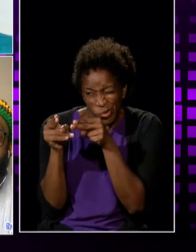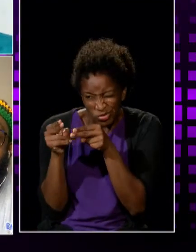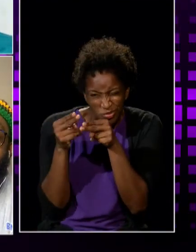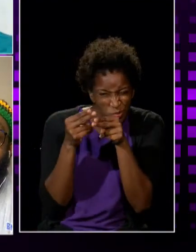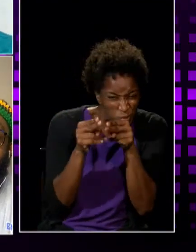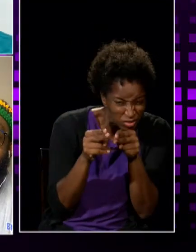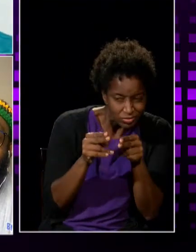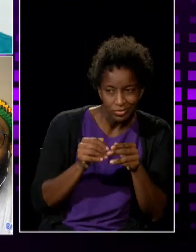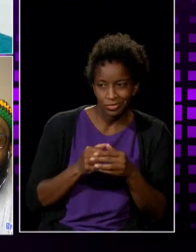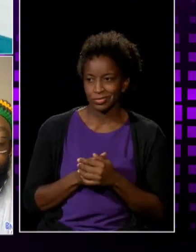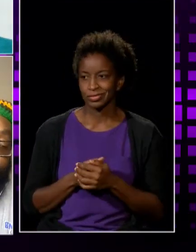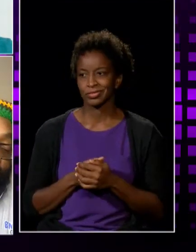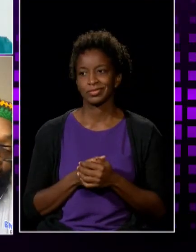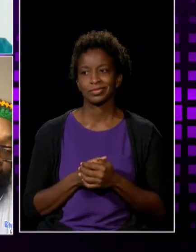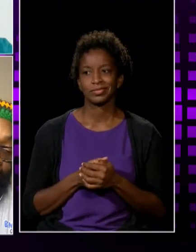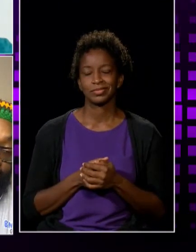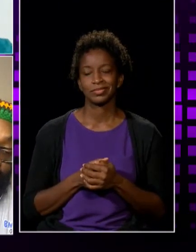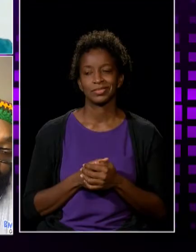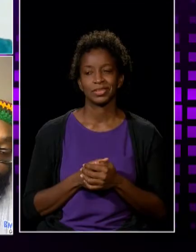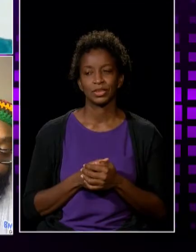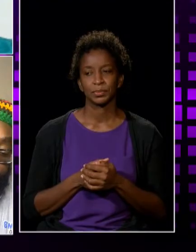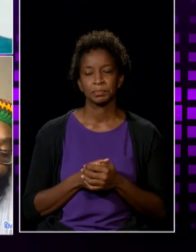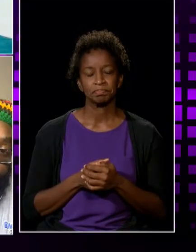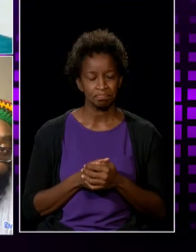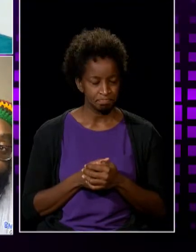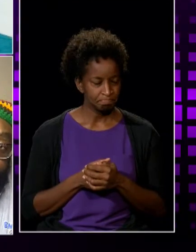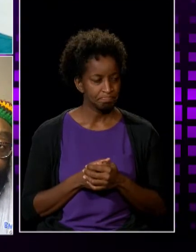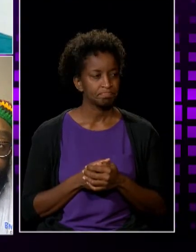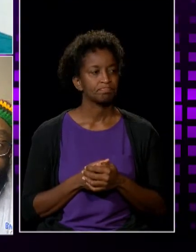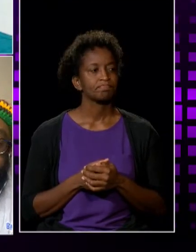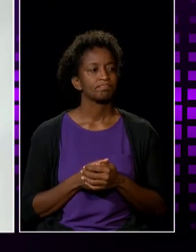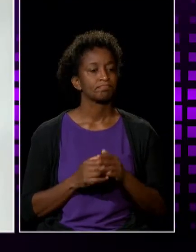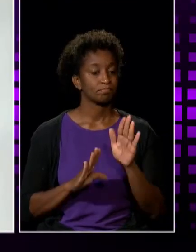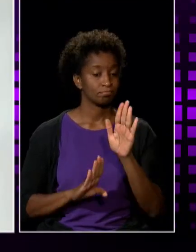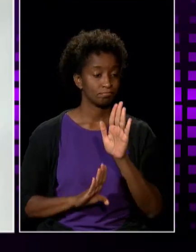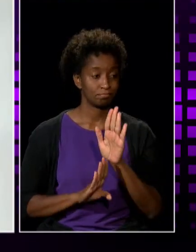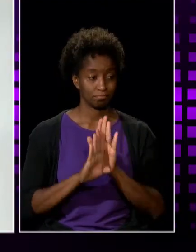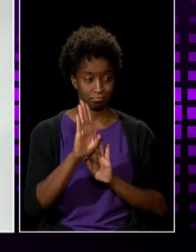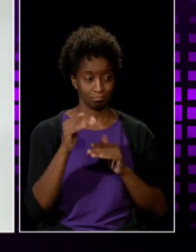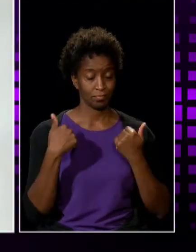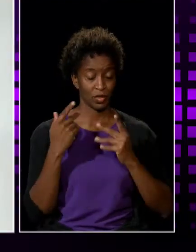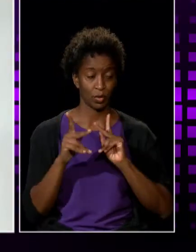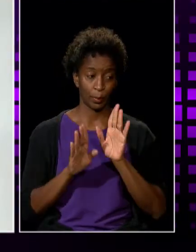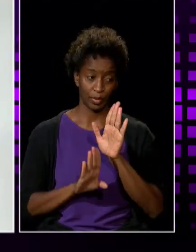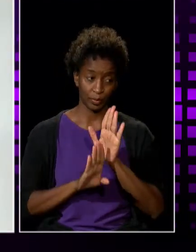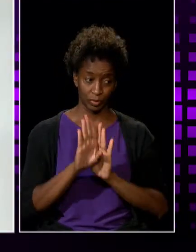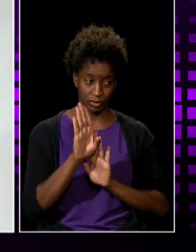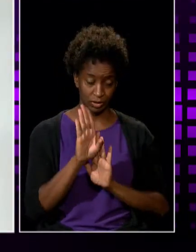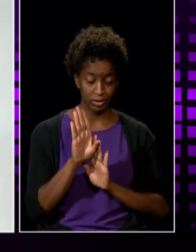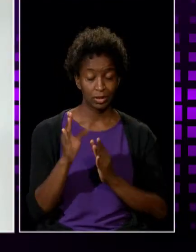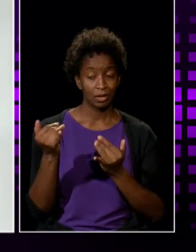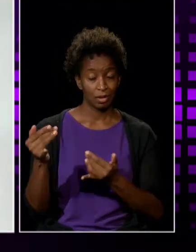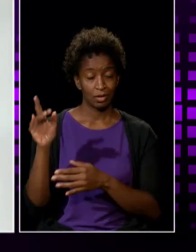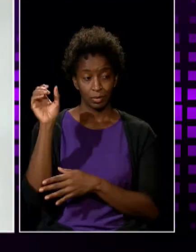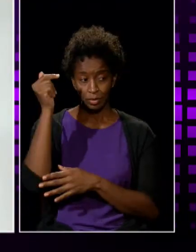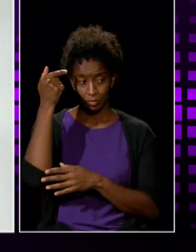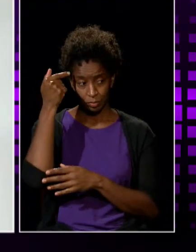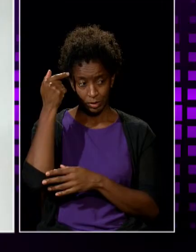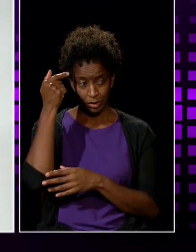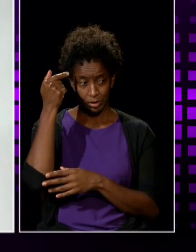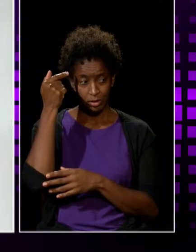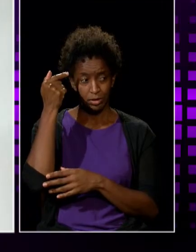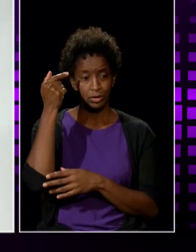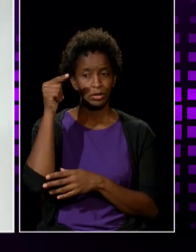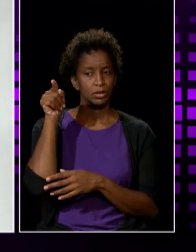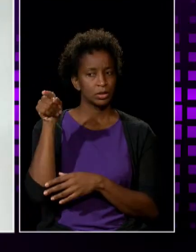Sluggy. Yes. So with regards to development, I think the current administration has already done a very